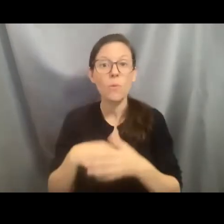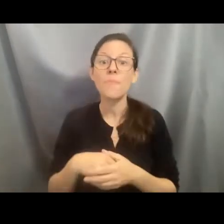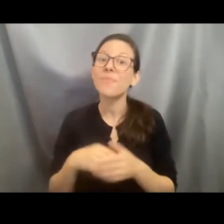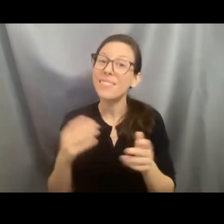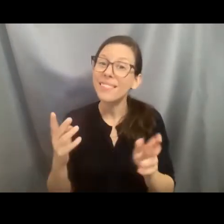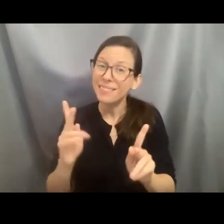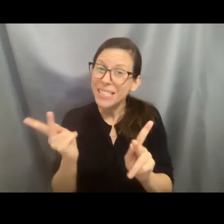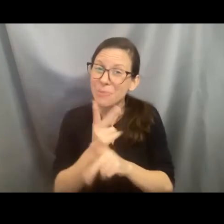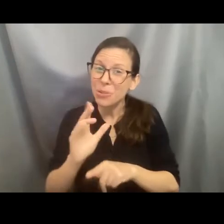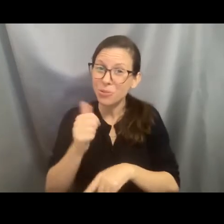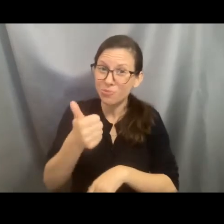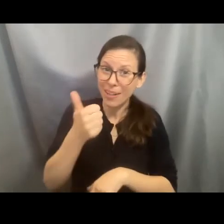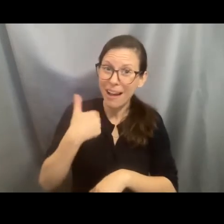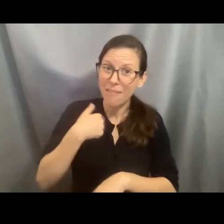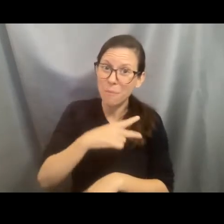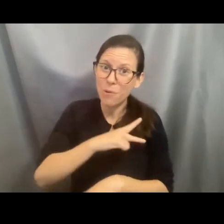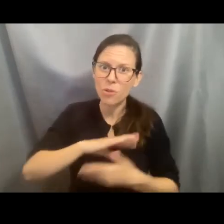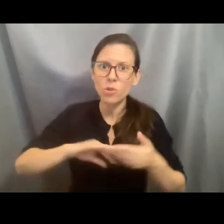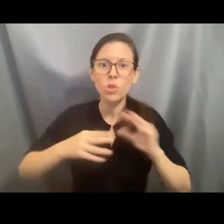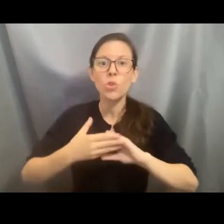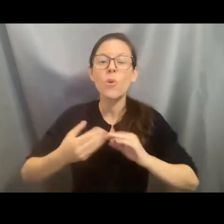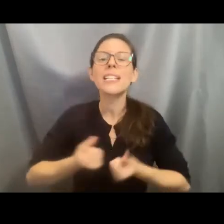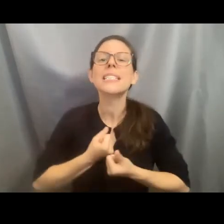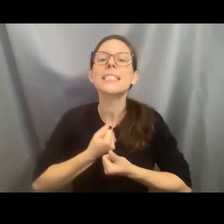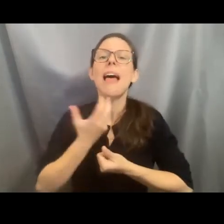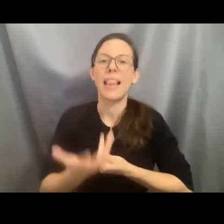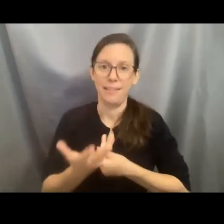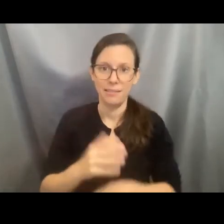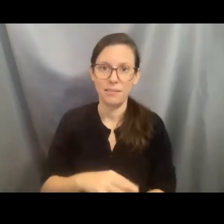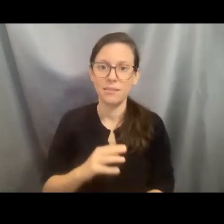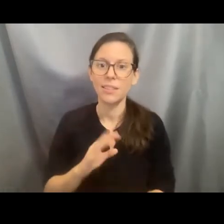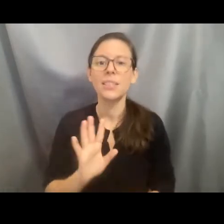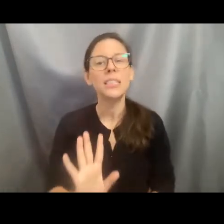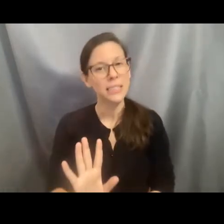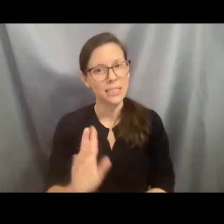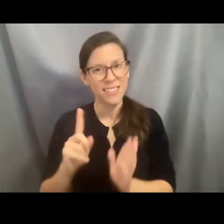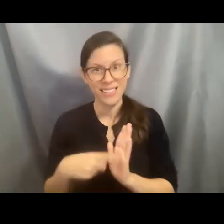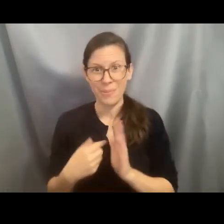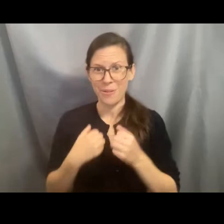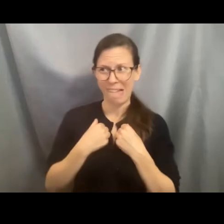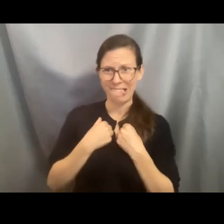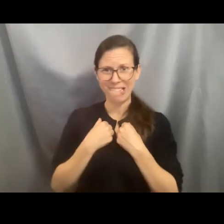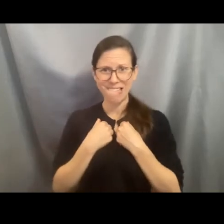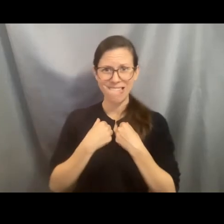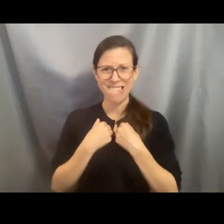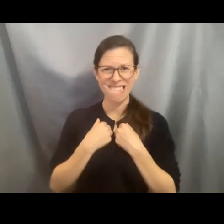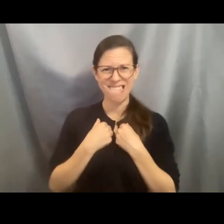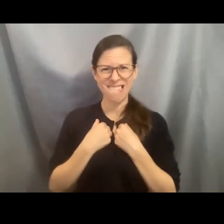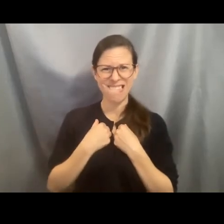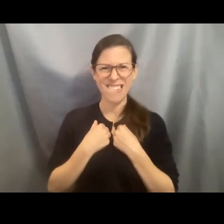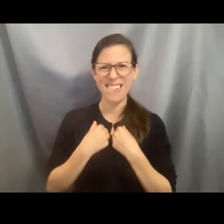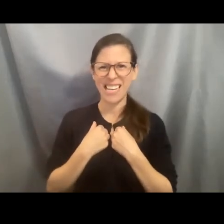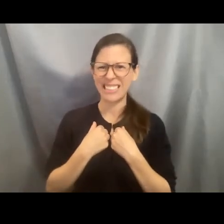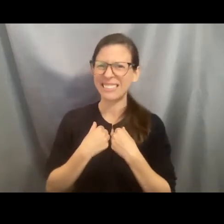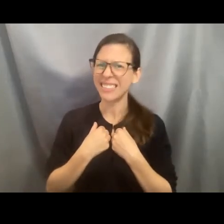story, tell your story. And I know that sometimes that can be really scary, especially, you